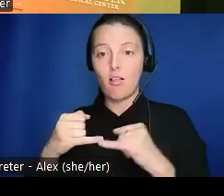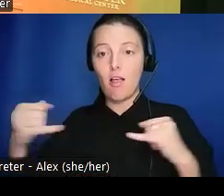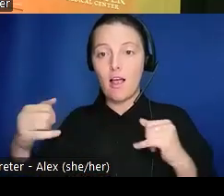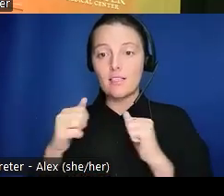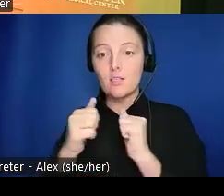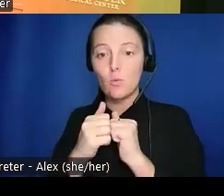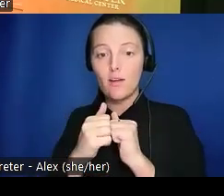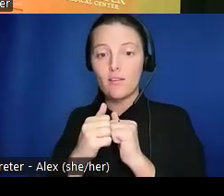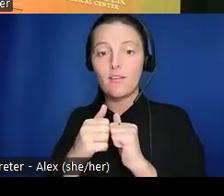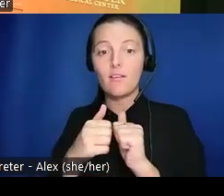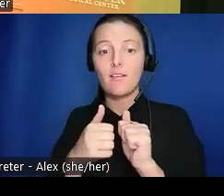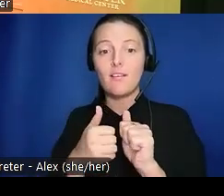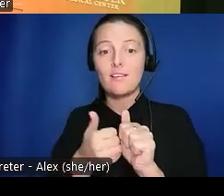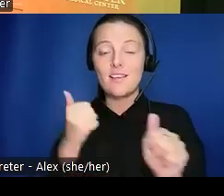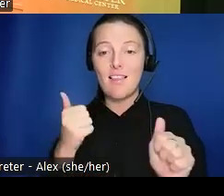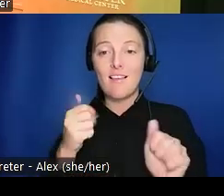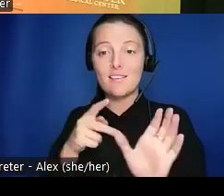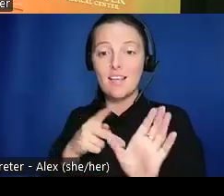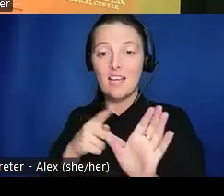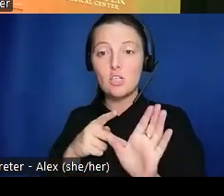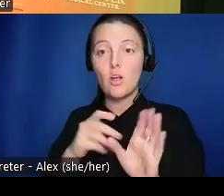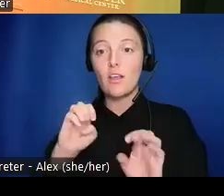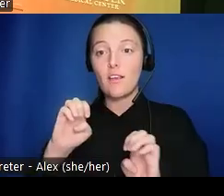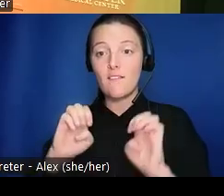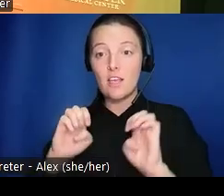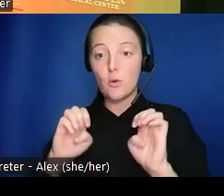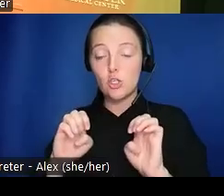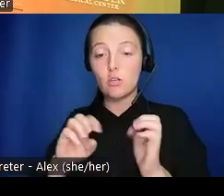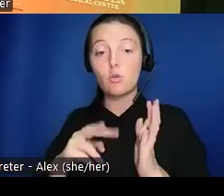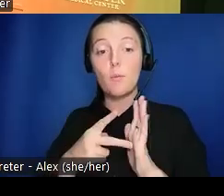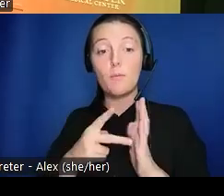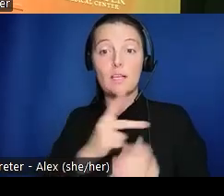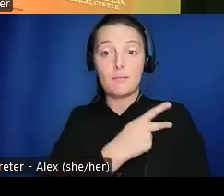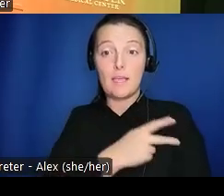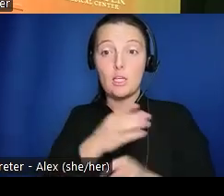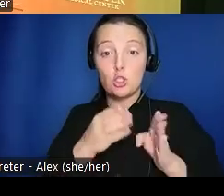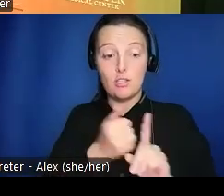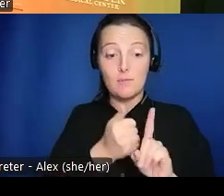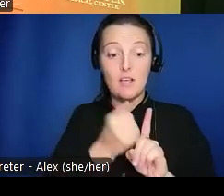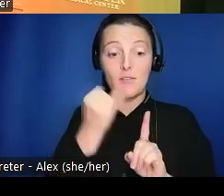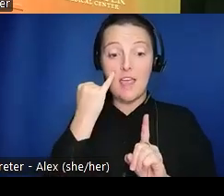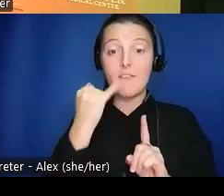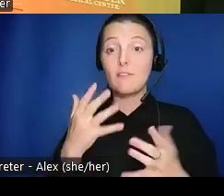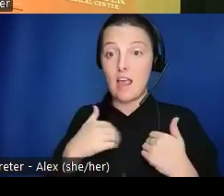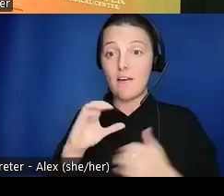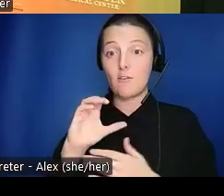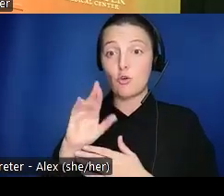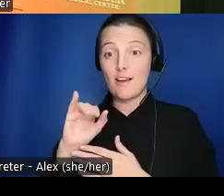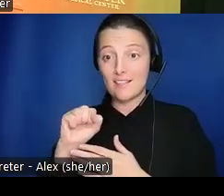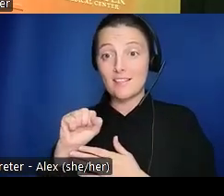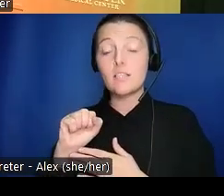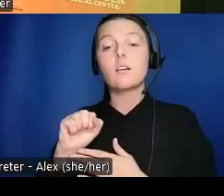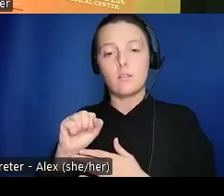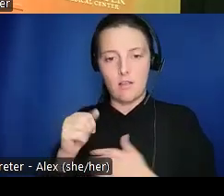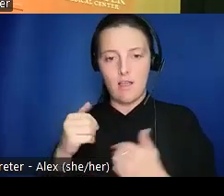evaluation so that those patients who are in crisis will have telepsychiatry access, and we do